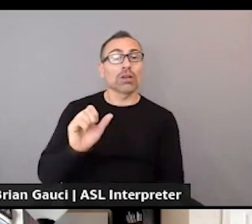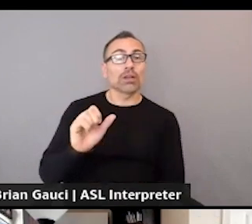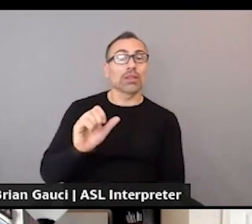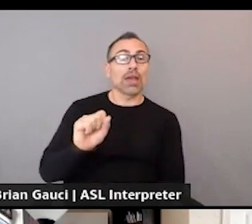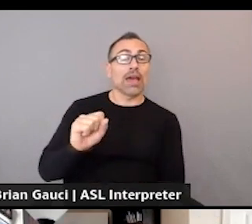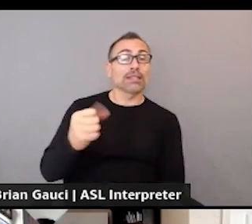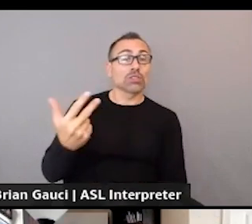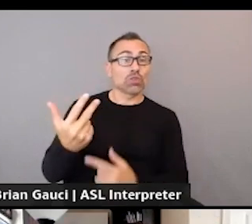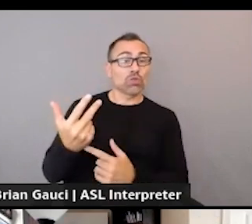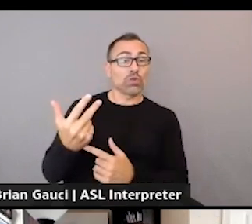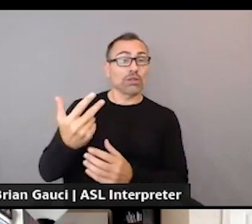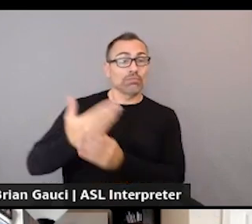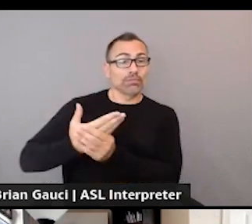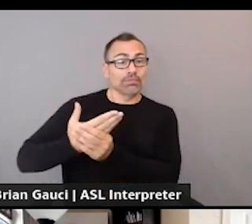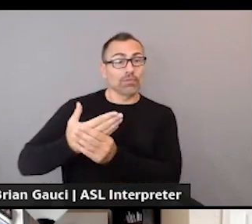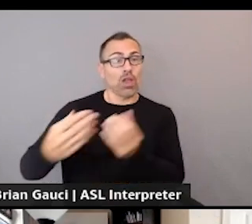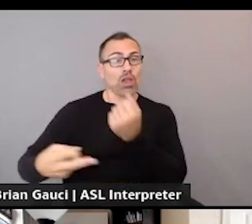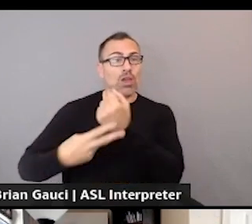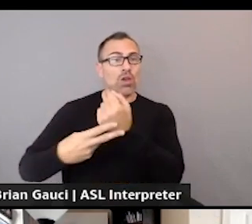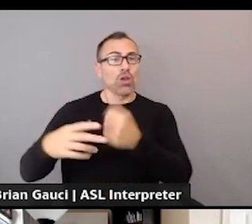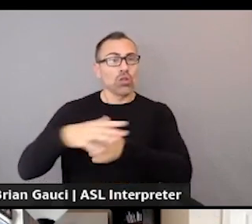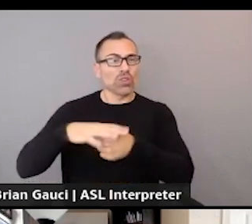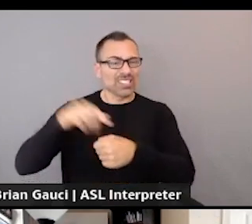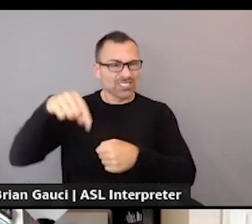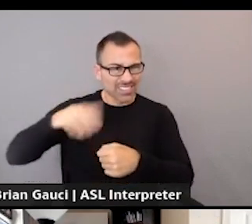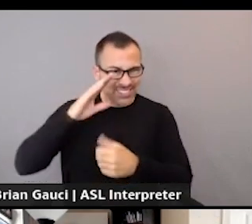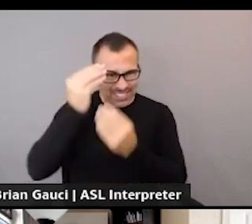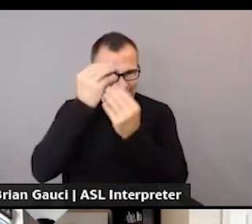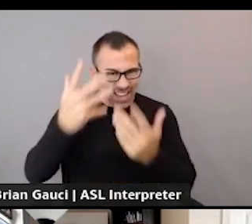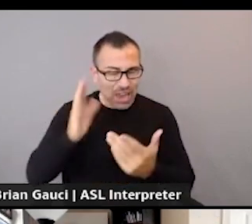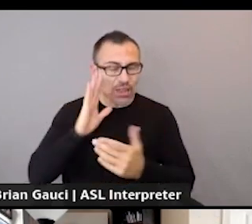the training data that you would use to actually